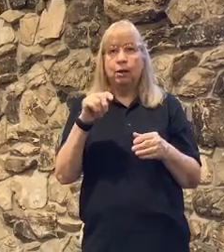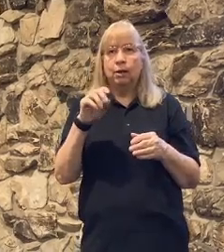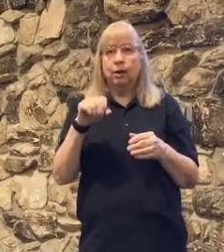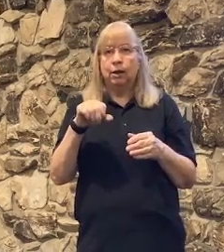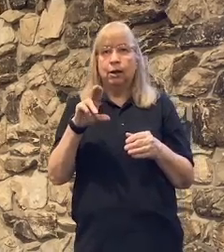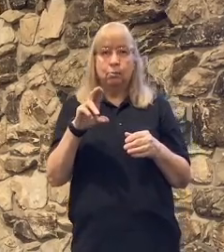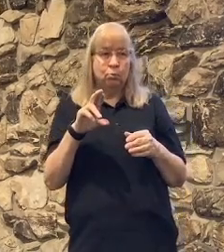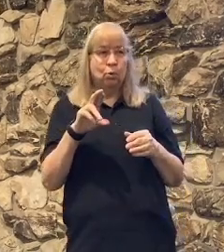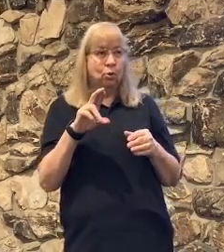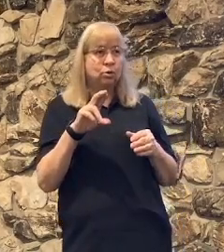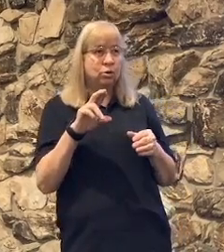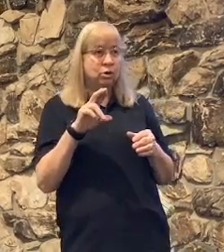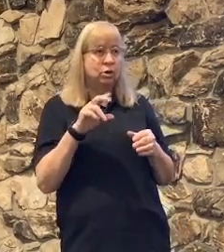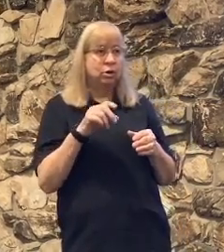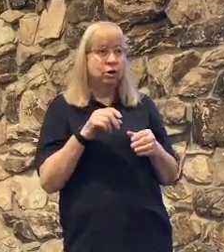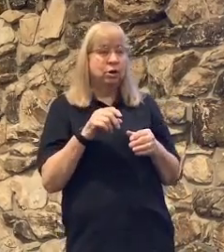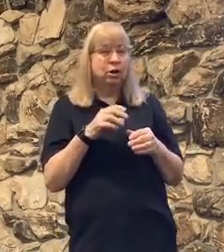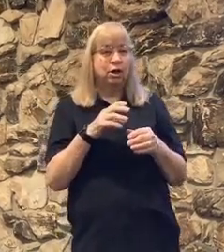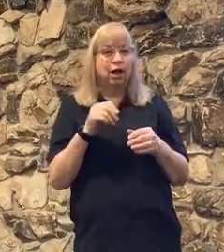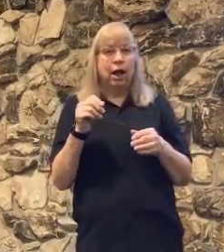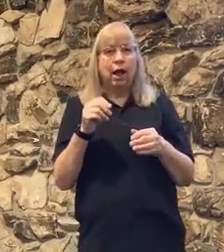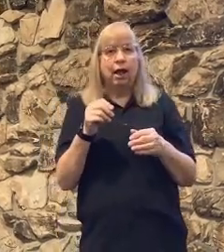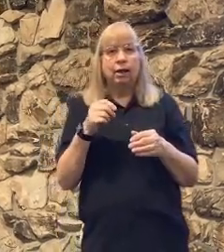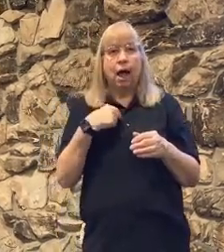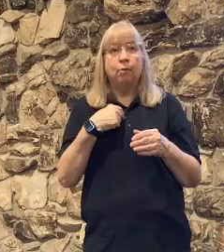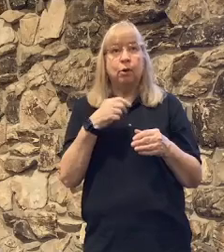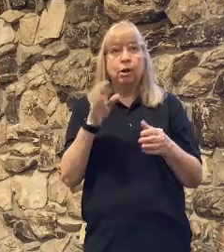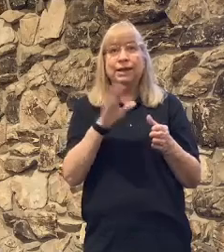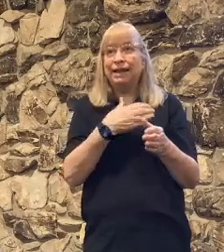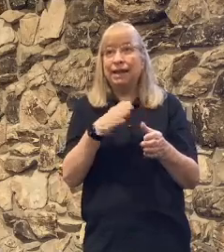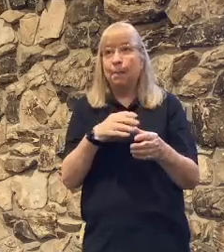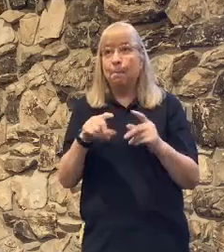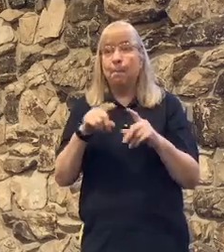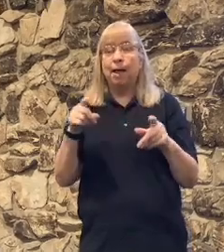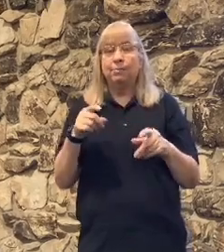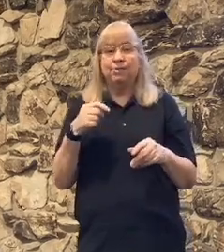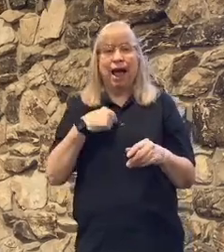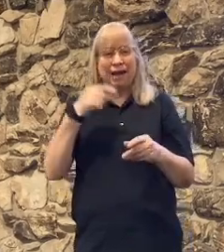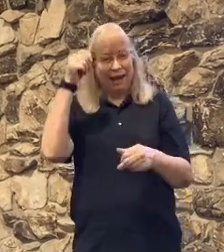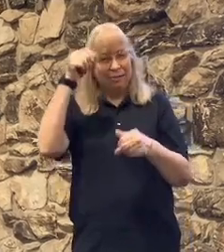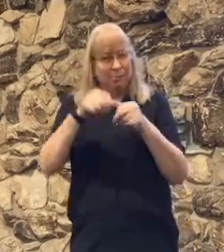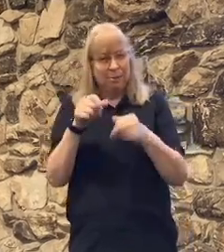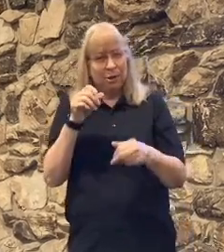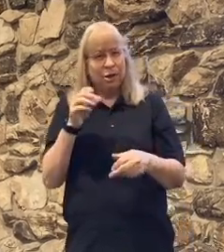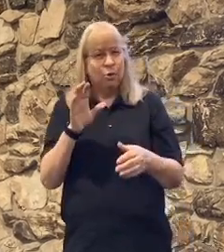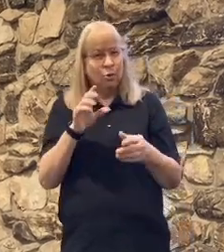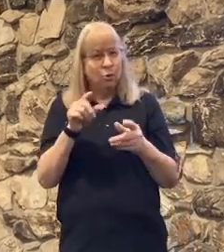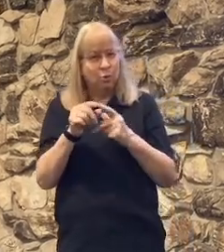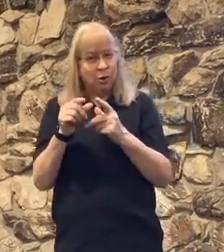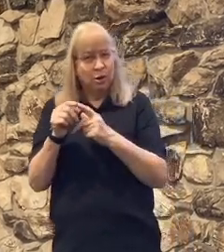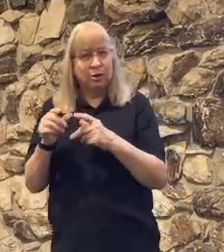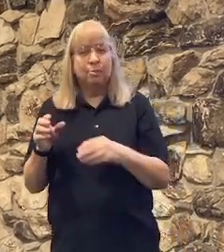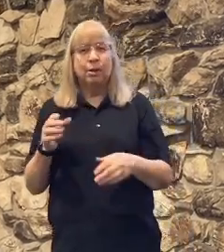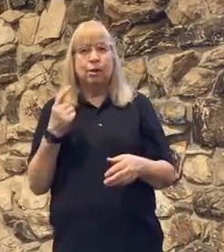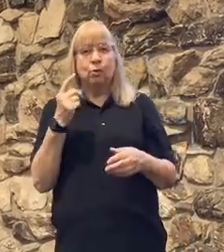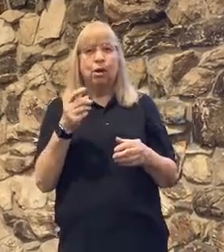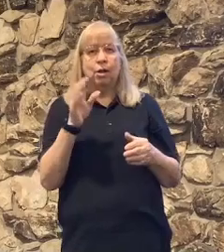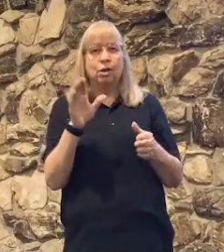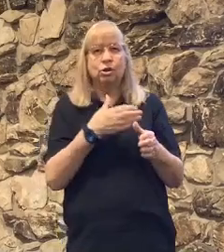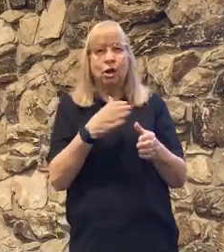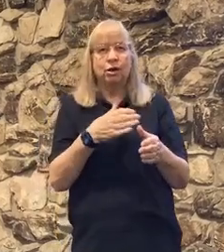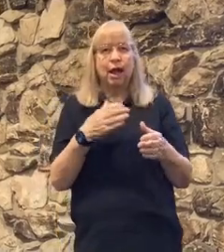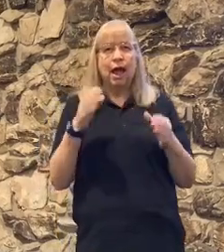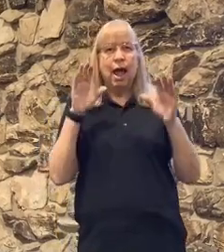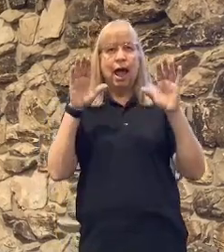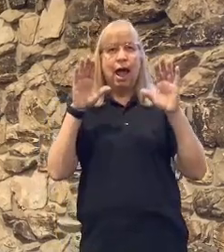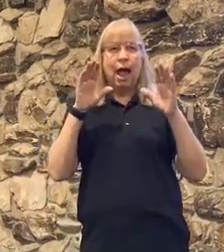just completely went out of my head after we sang that last song. But it's one of those songs that has had a great message to it, but